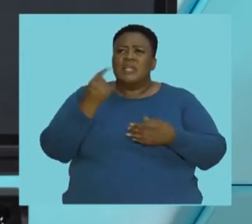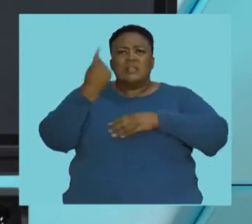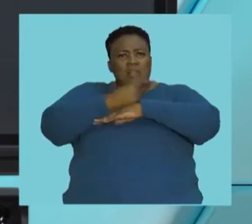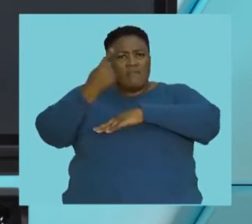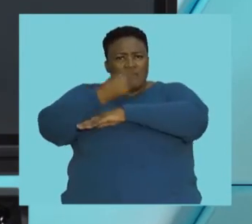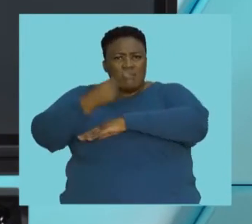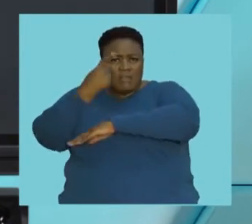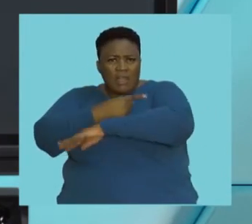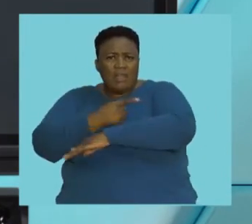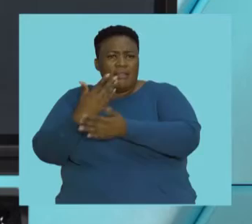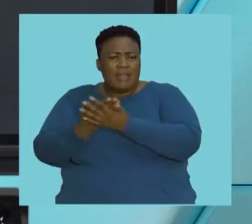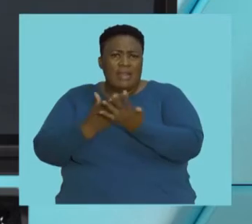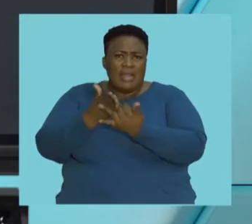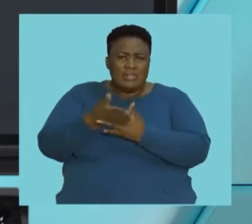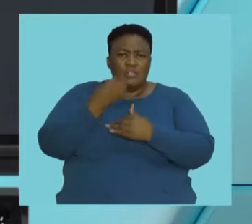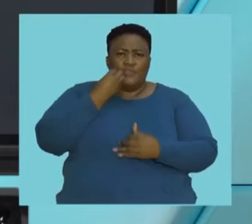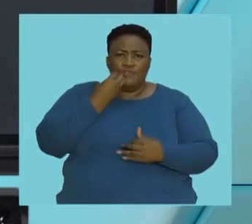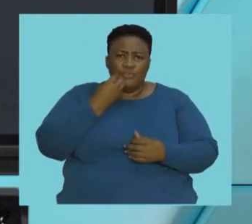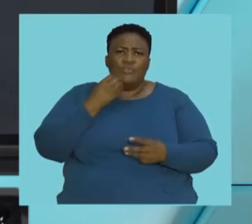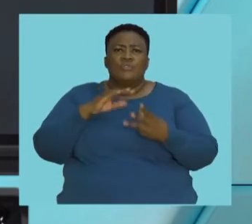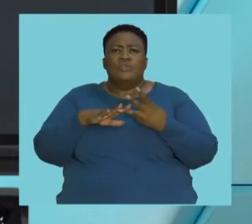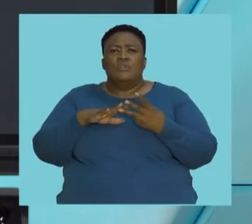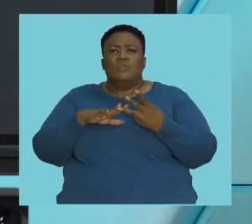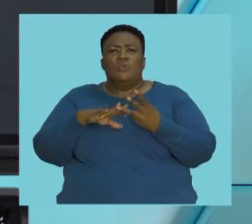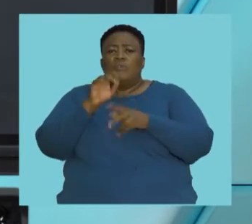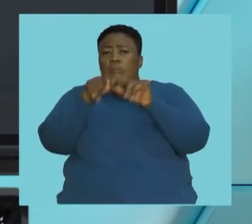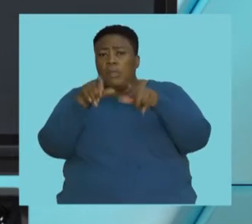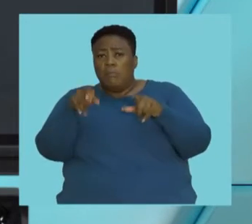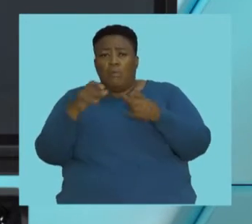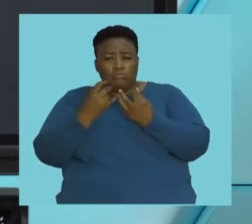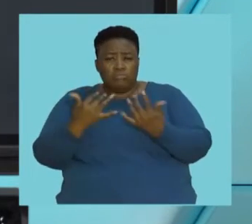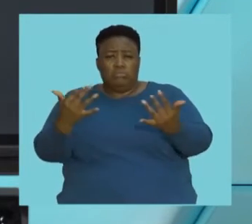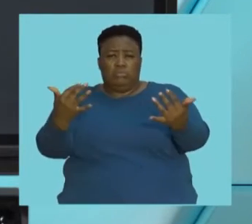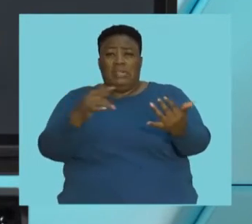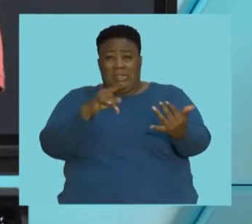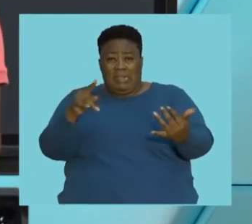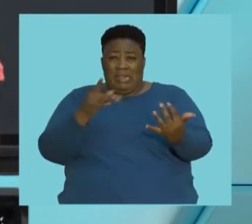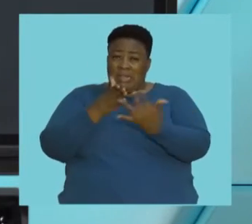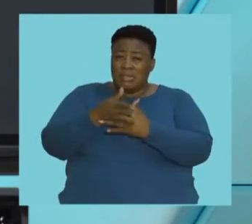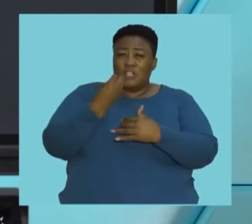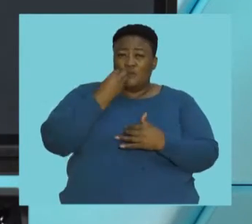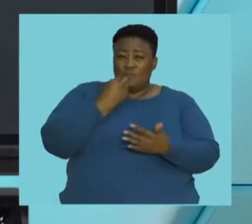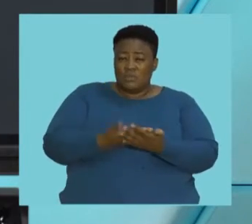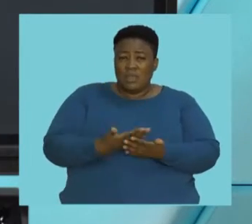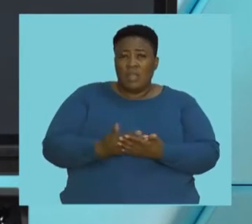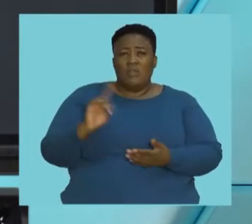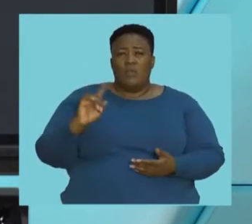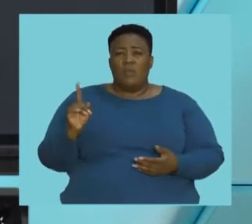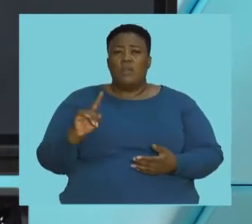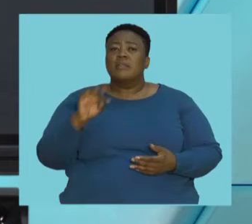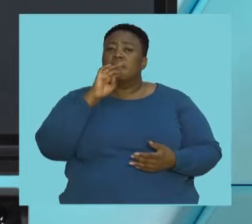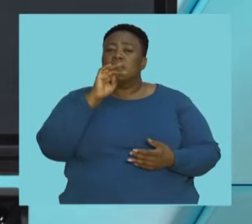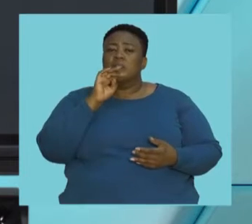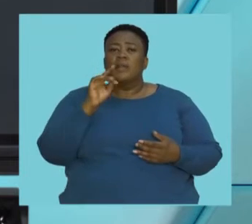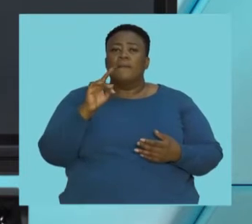of people in a context of a country or a population in an area. So food security is not just the